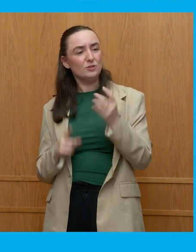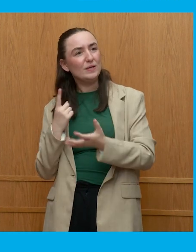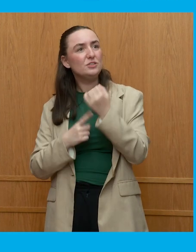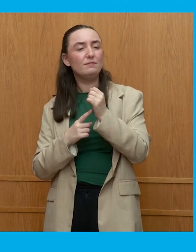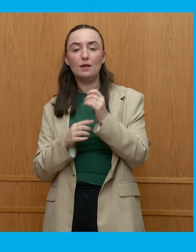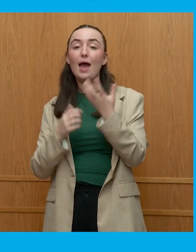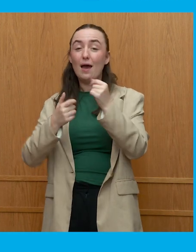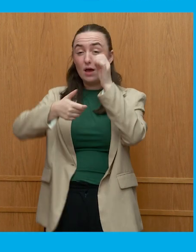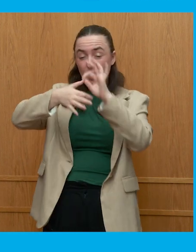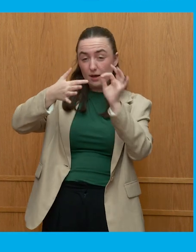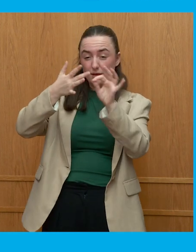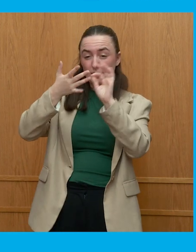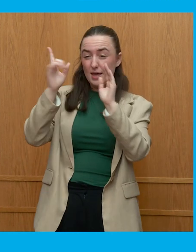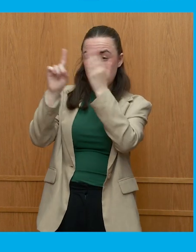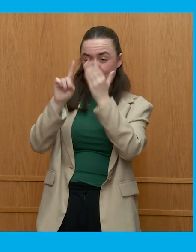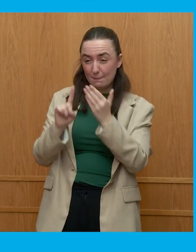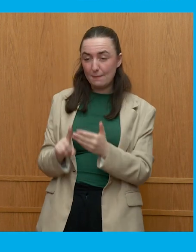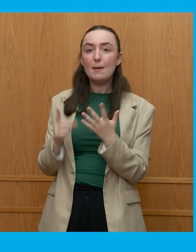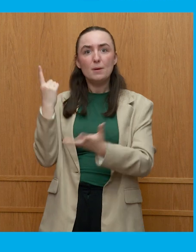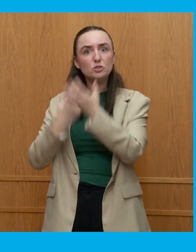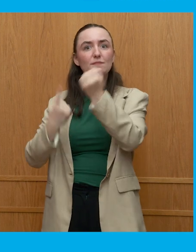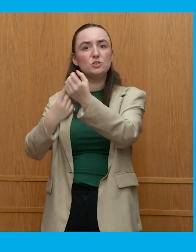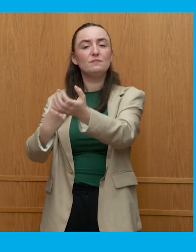And I think that's a story that also needs to be told.